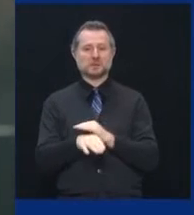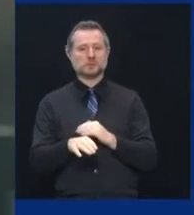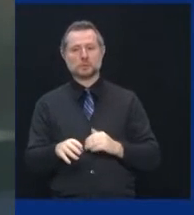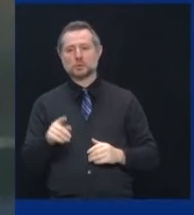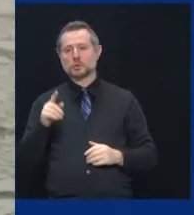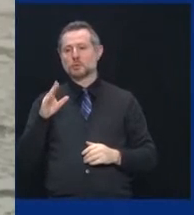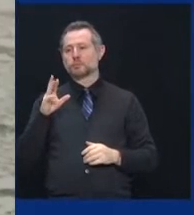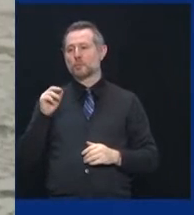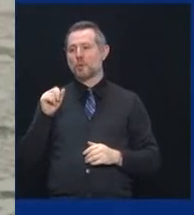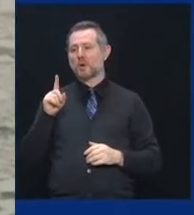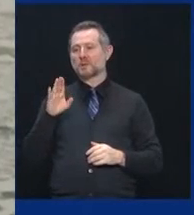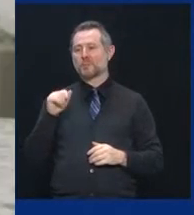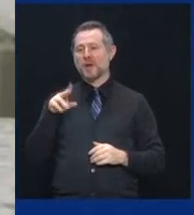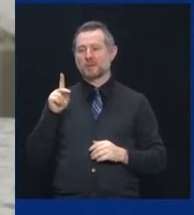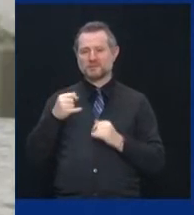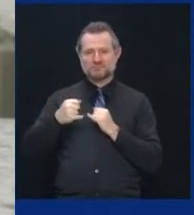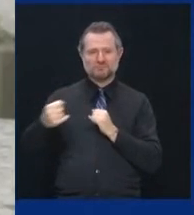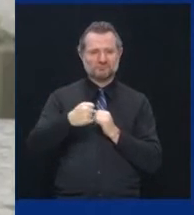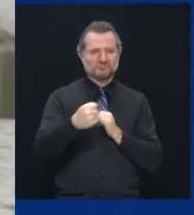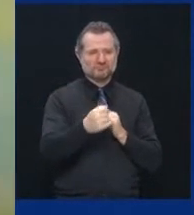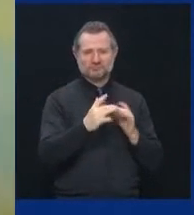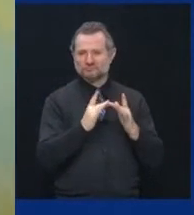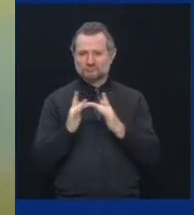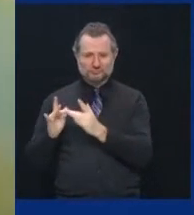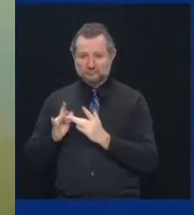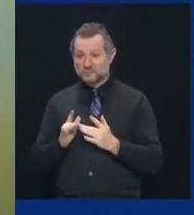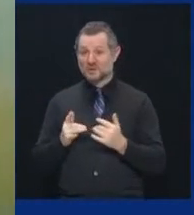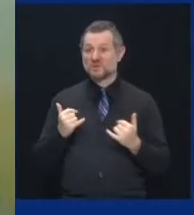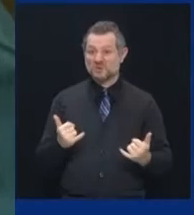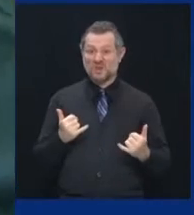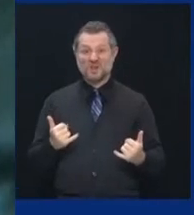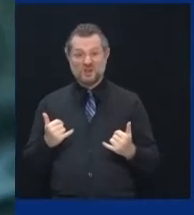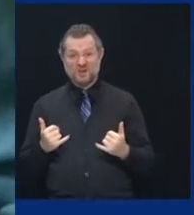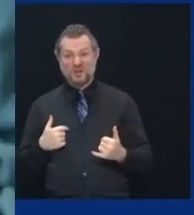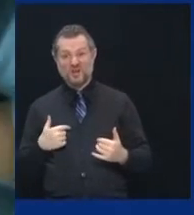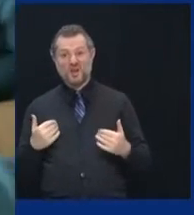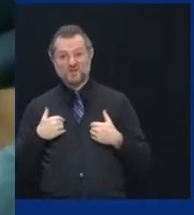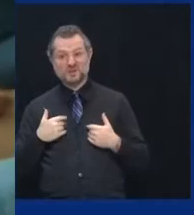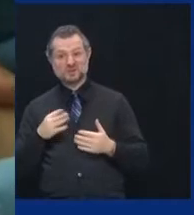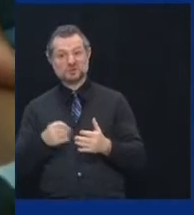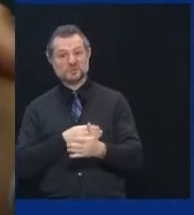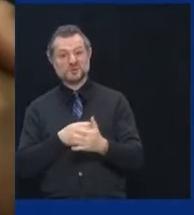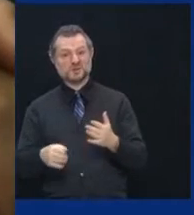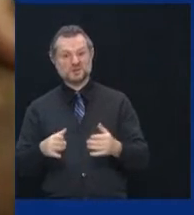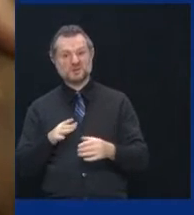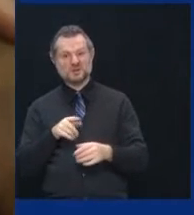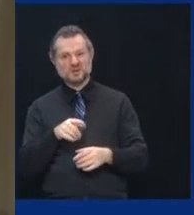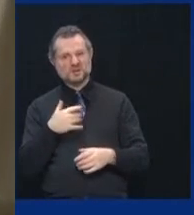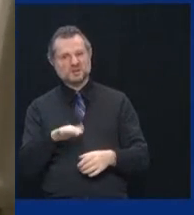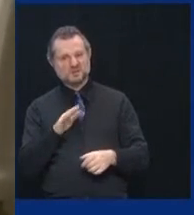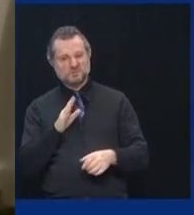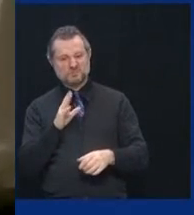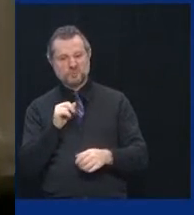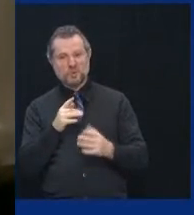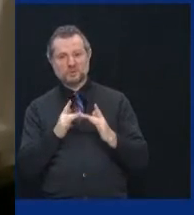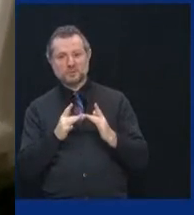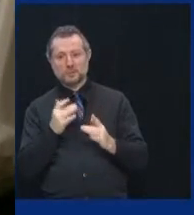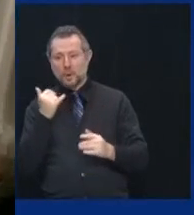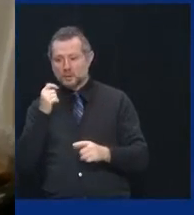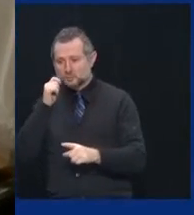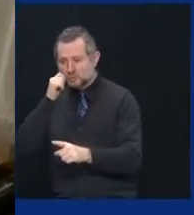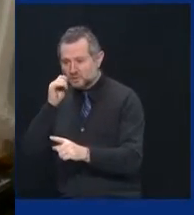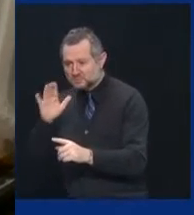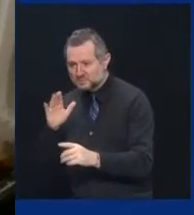Today, broadband discriminates by race and income. We have invested $500